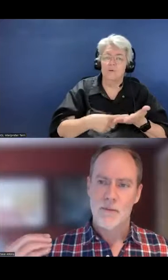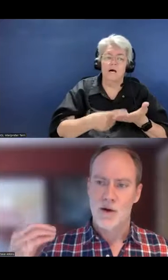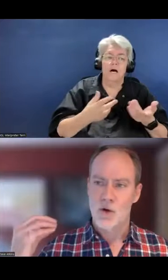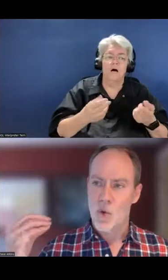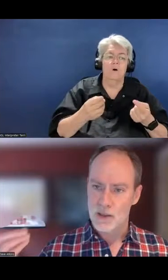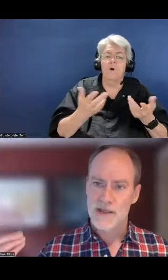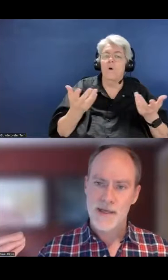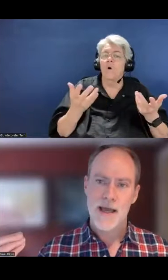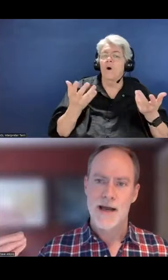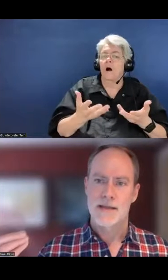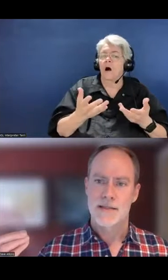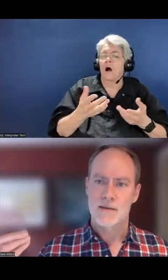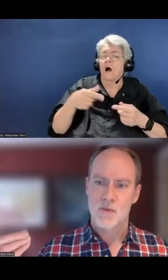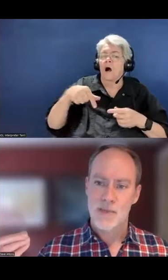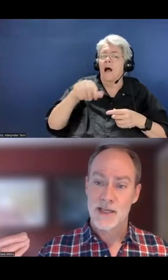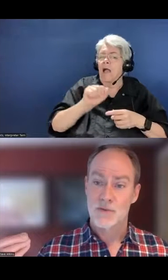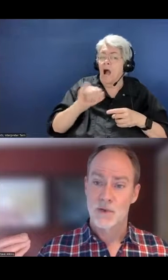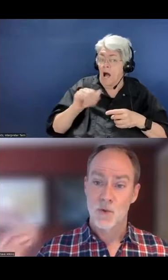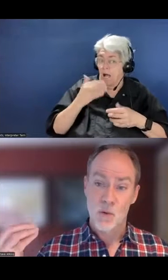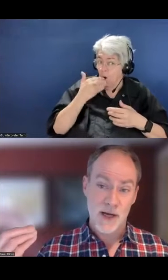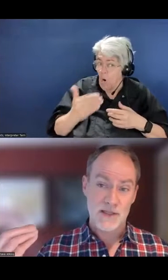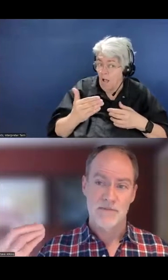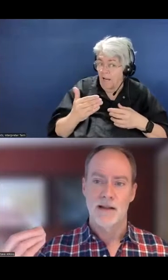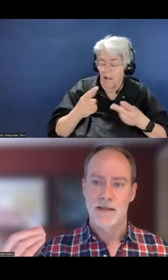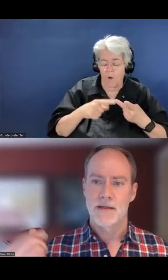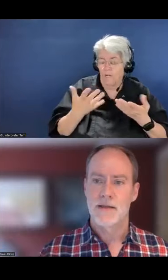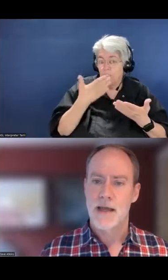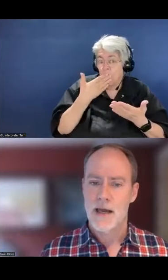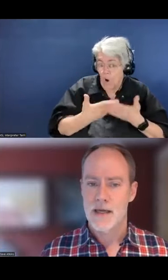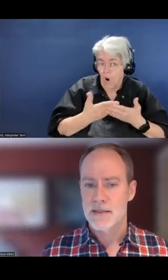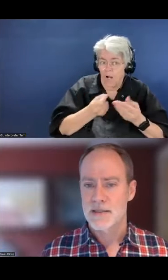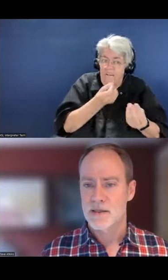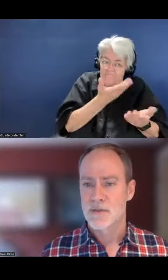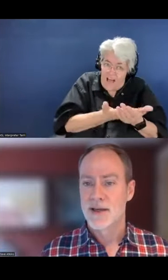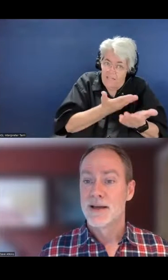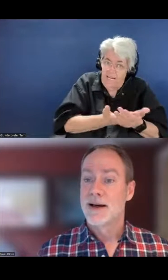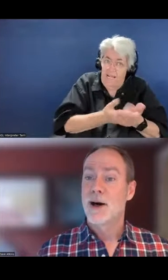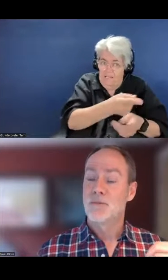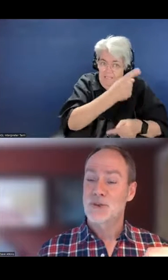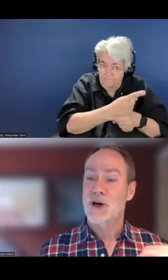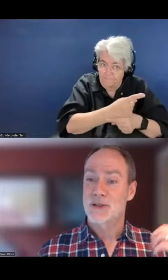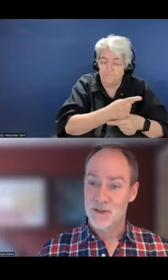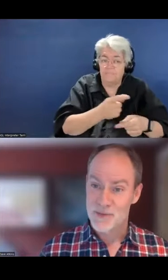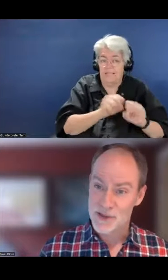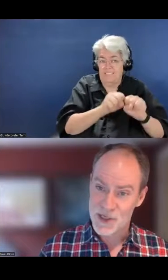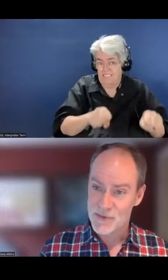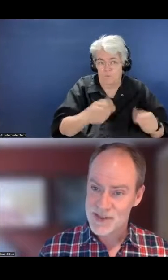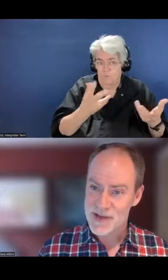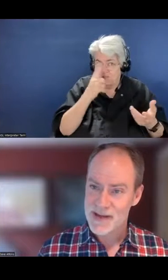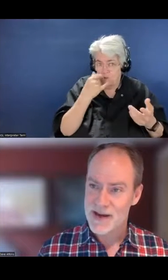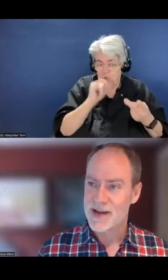we think about quality in AI systems, what makes for a robust, validated AI system. We'll talk a little bit